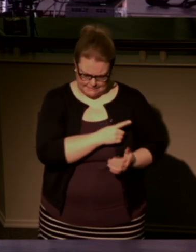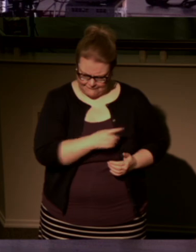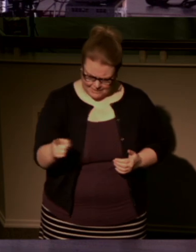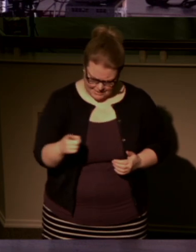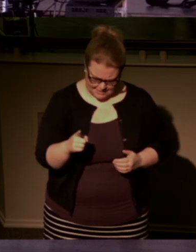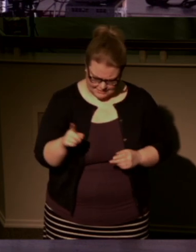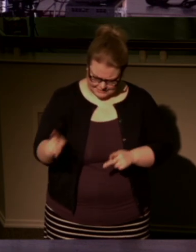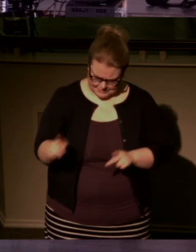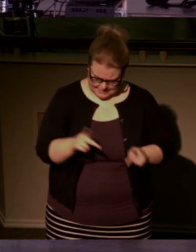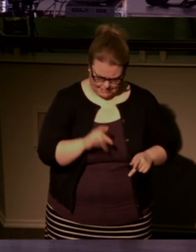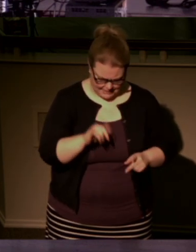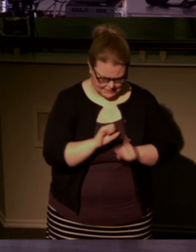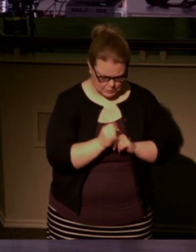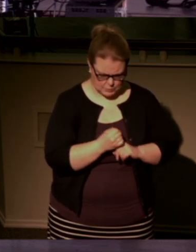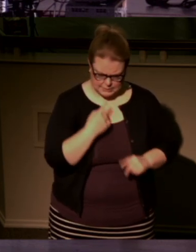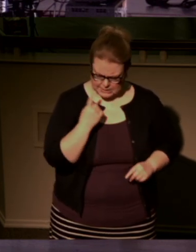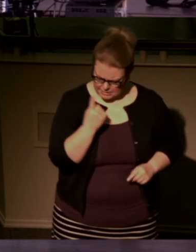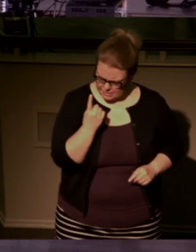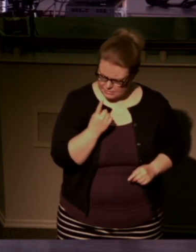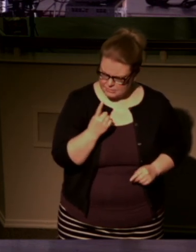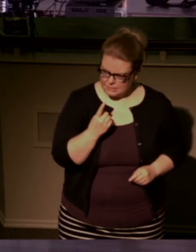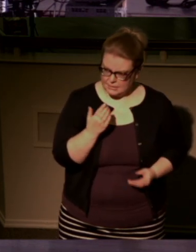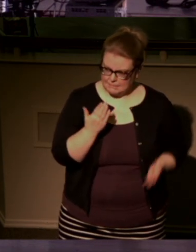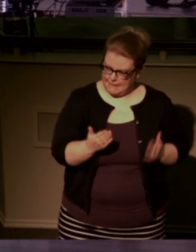and say, maybe God put me here.